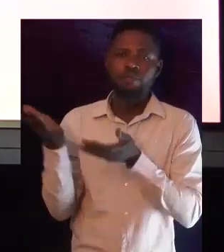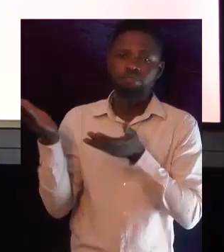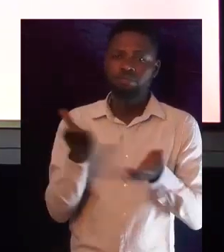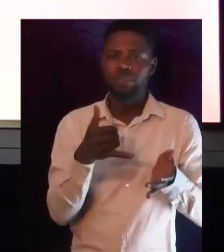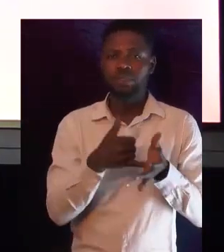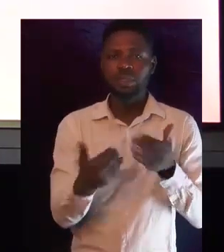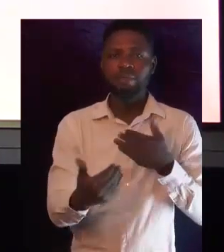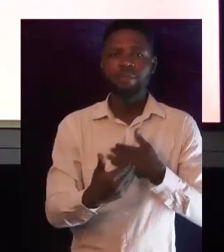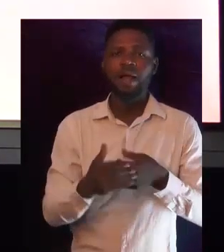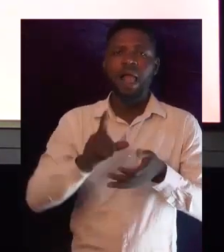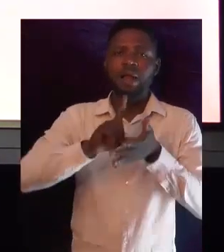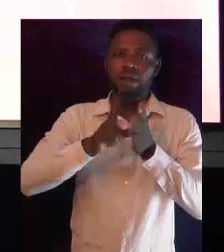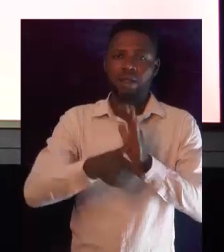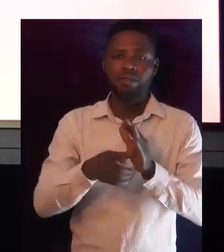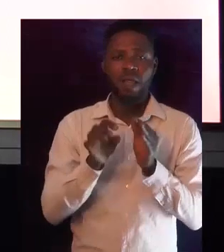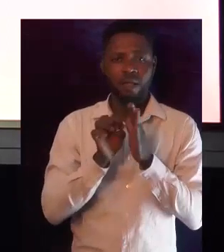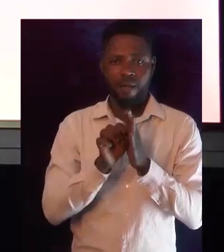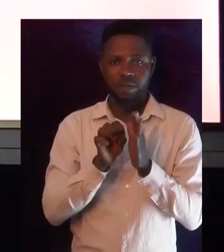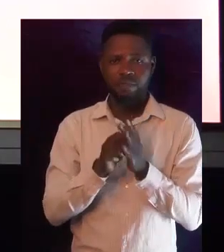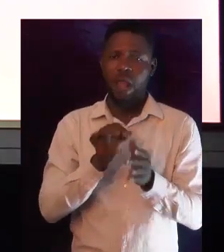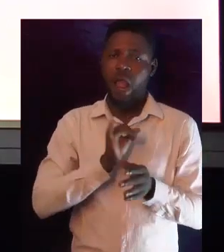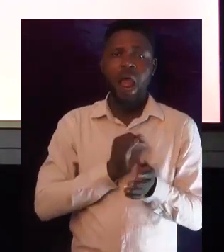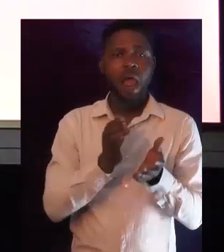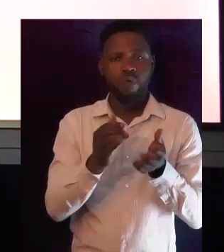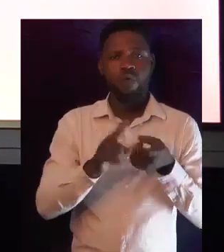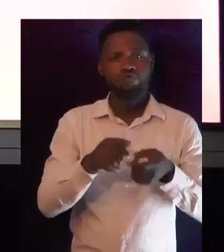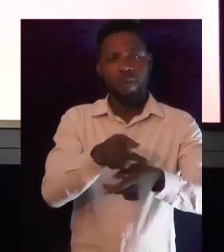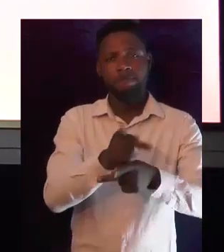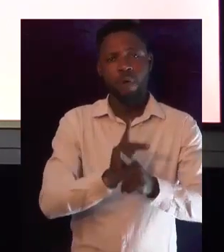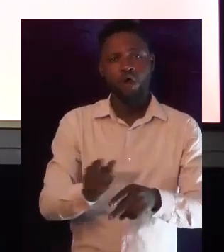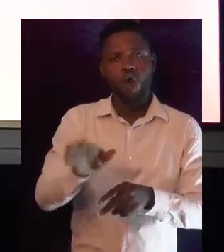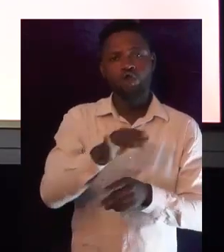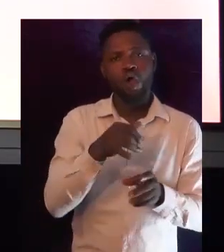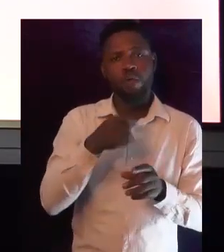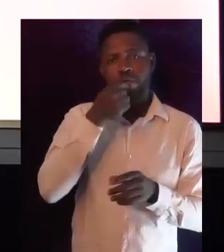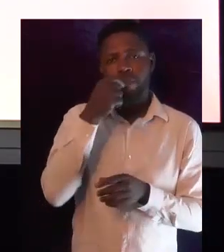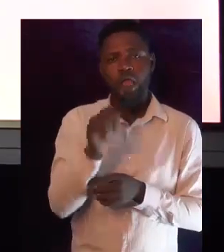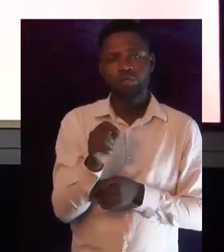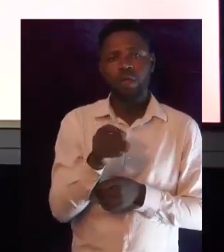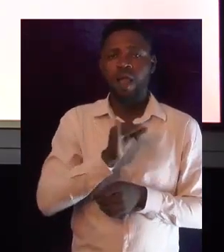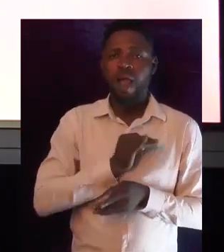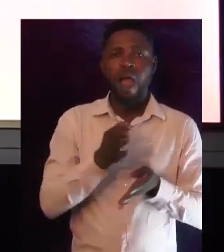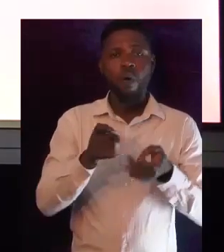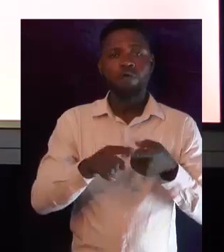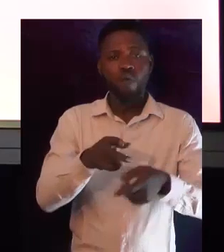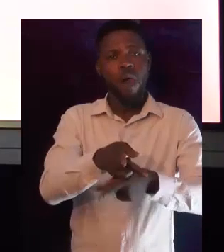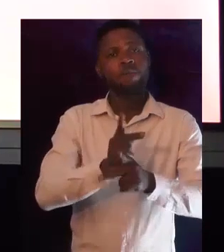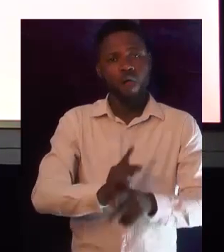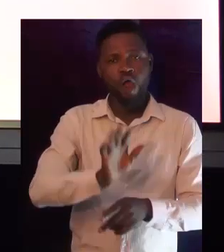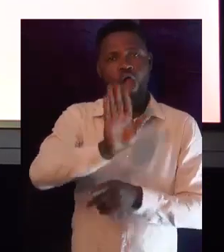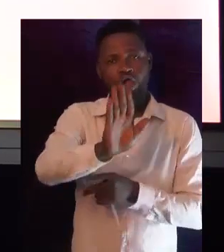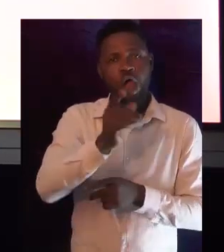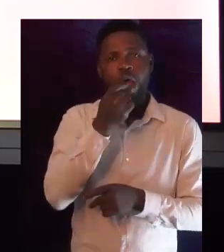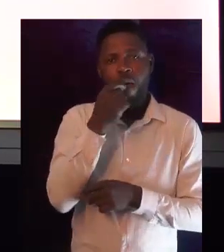returning it later. Example, I want to borrow your pencil. I want to borrow